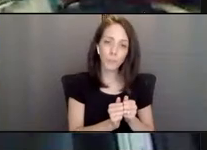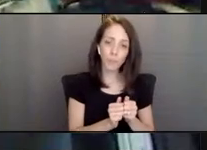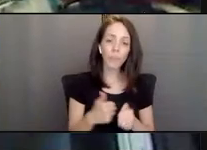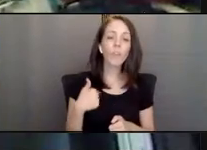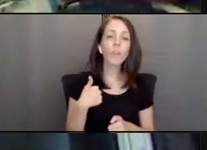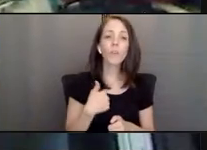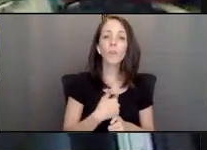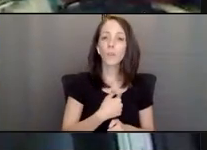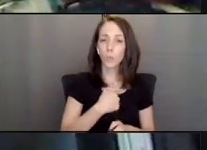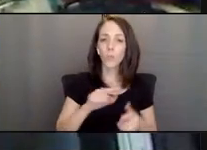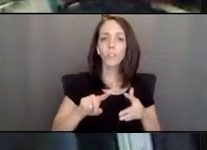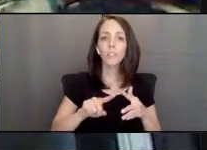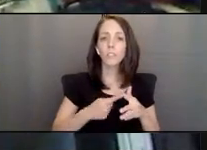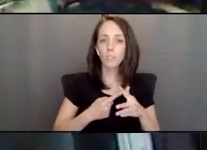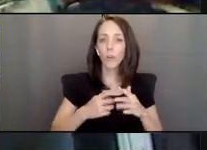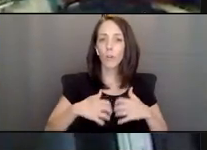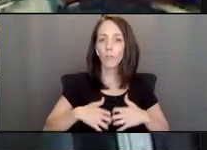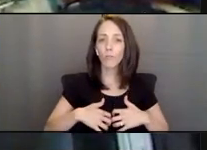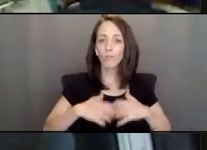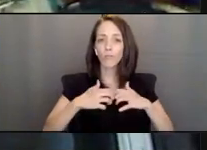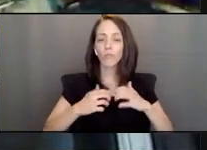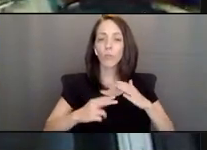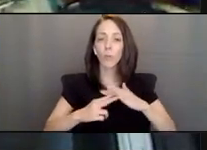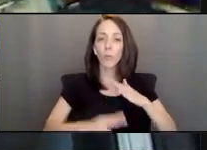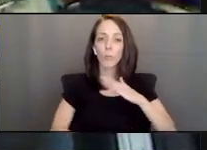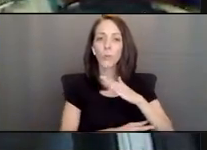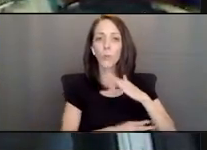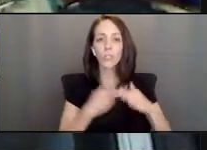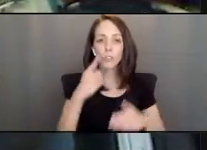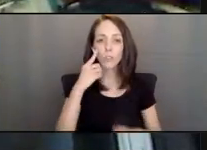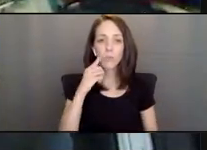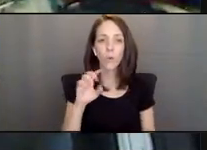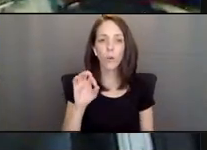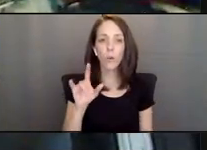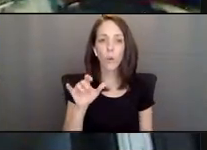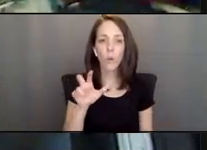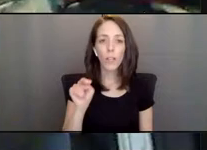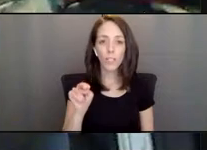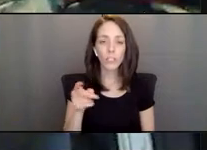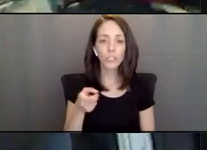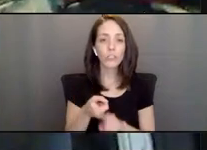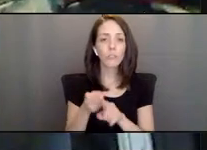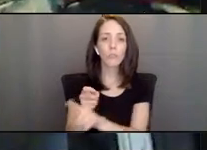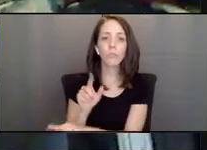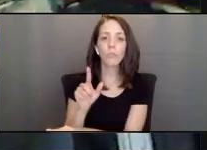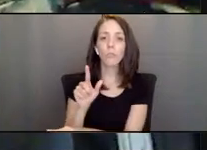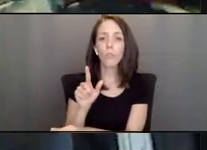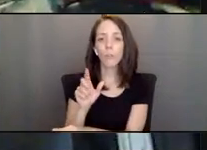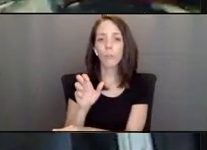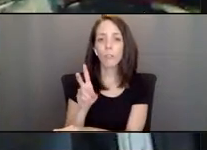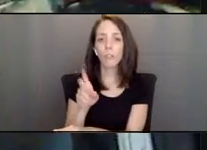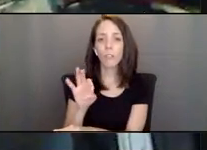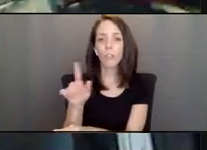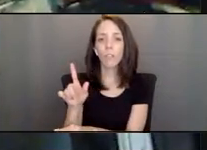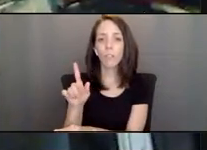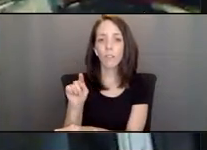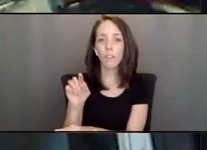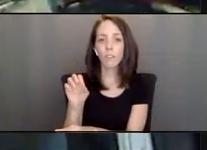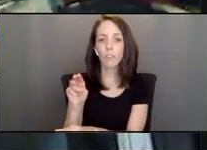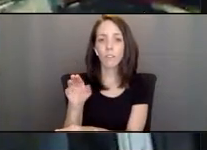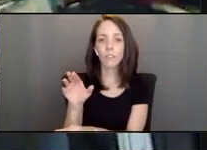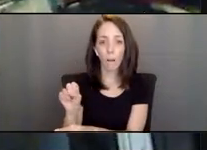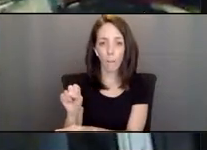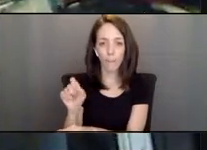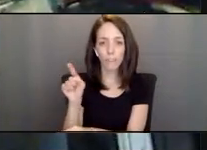African American Faith Leaders that was co-directed by Lavelle Thomas and Pastor Mark Jackson at Oasis of Praise. And it was